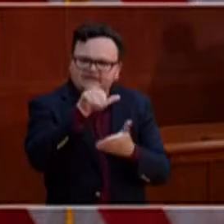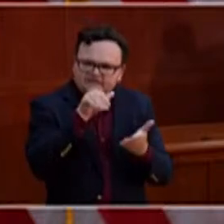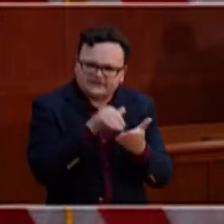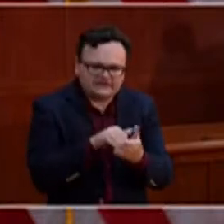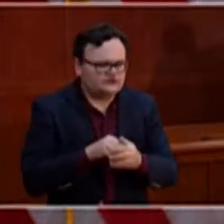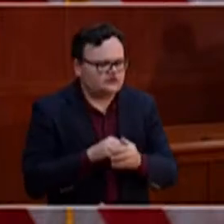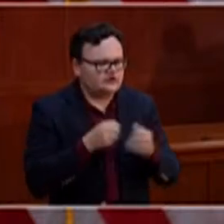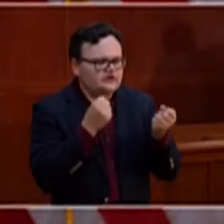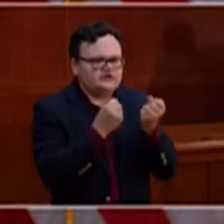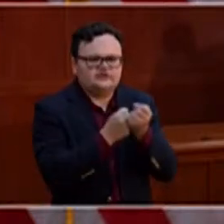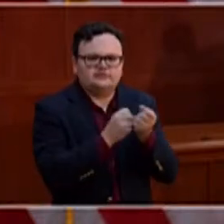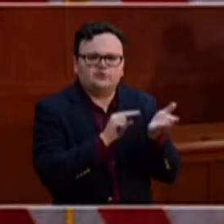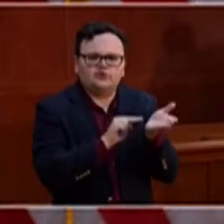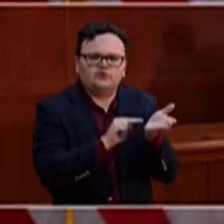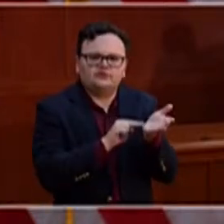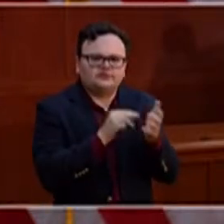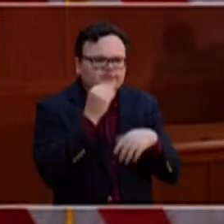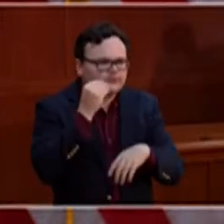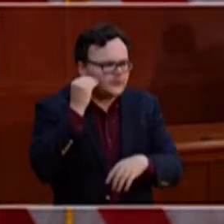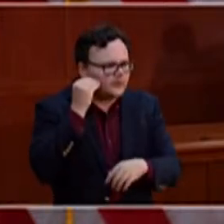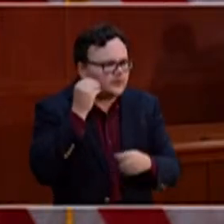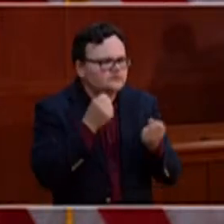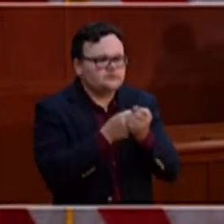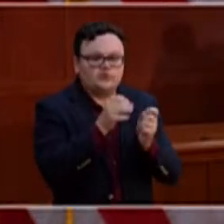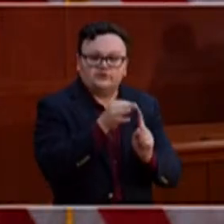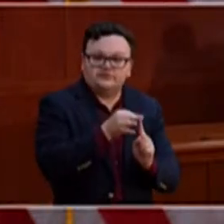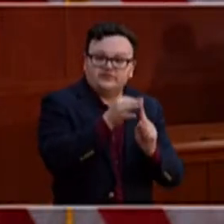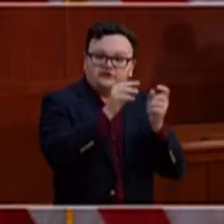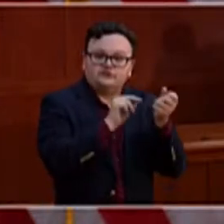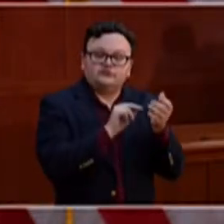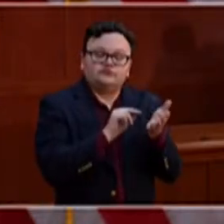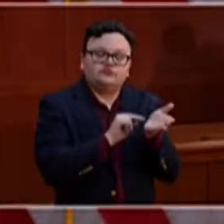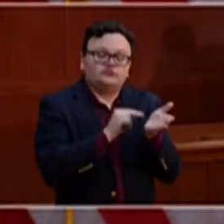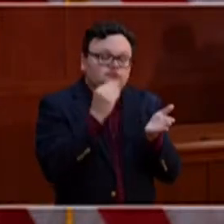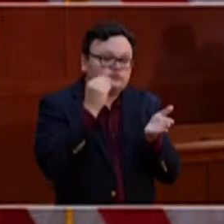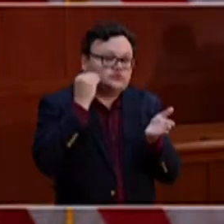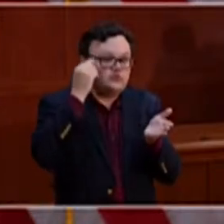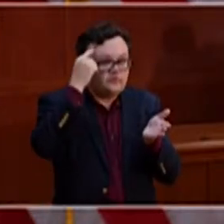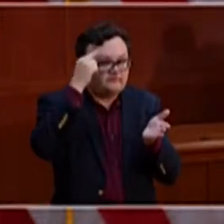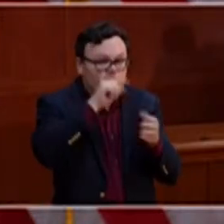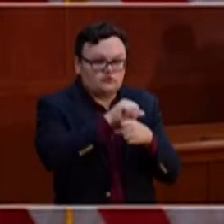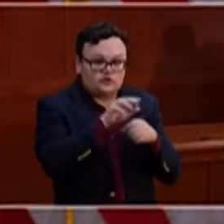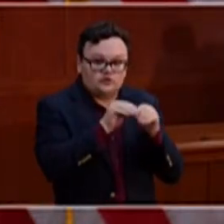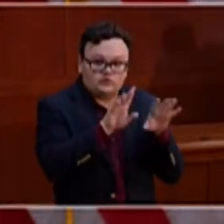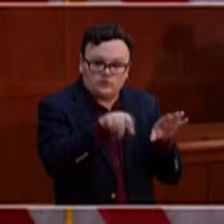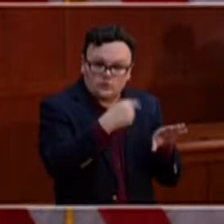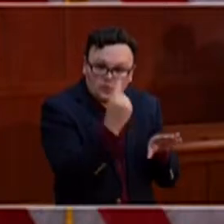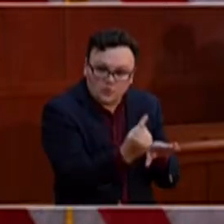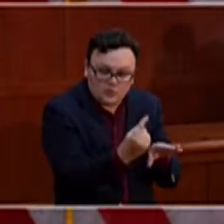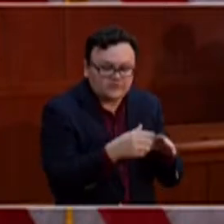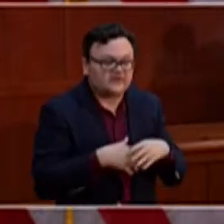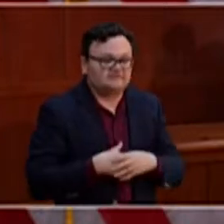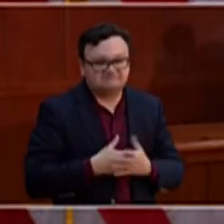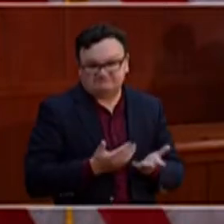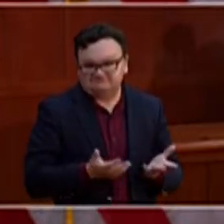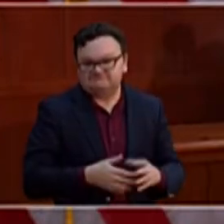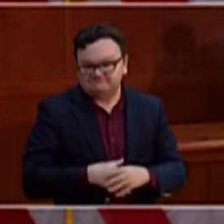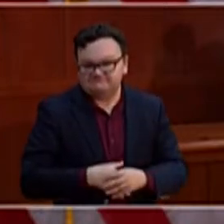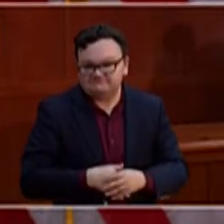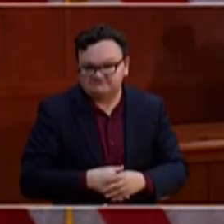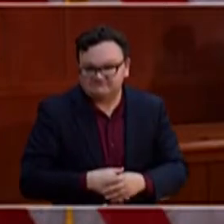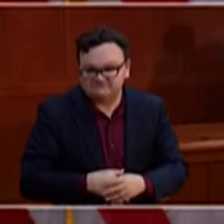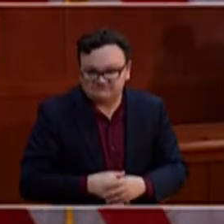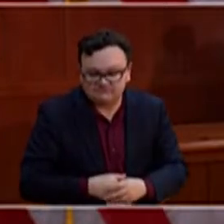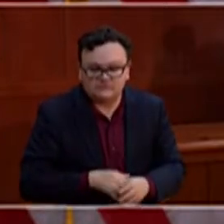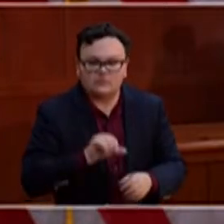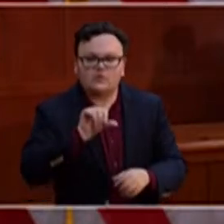long-term care, COVID-only long-term care, and I think, doing it in a way that's been very, very helpful. Not really the